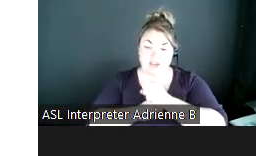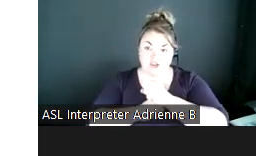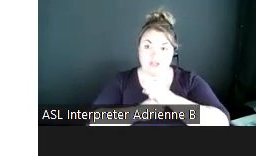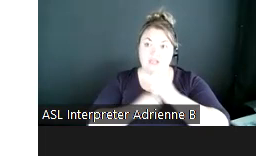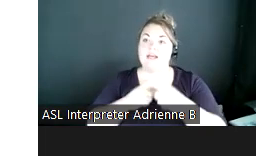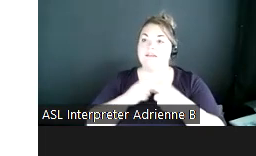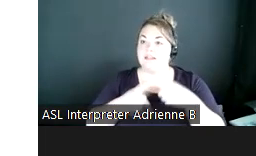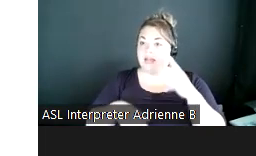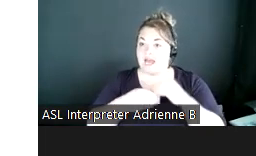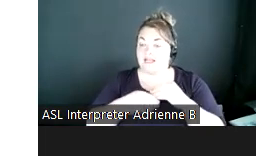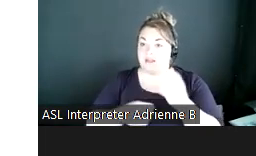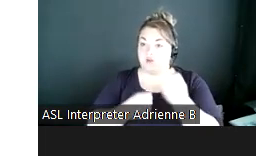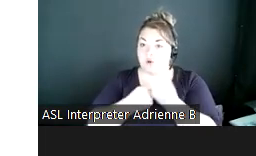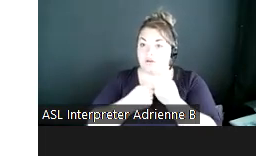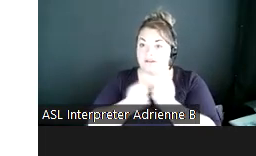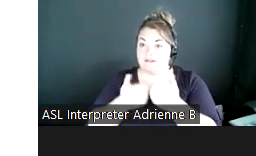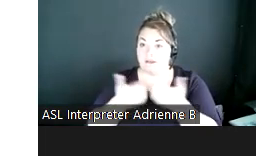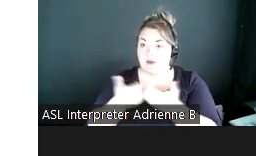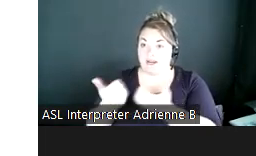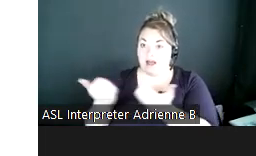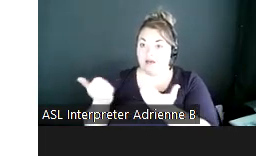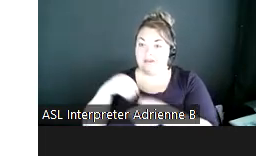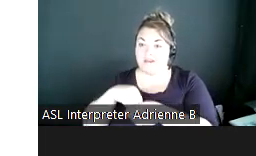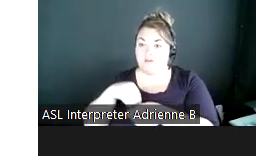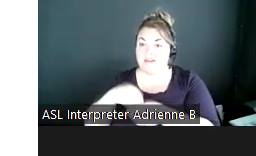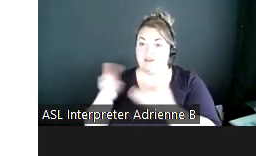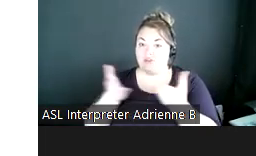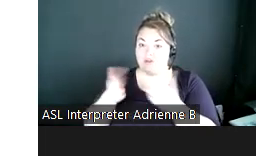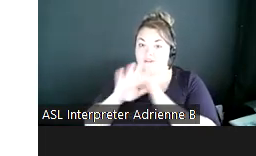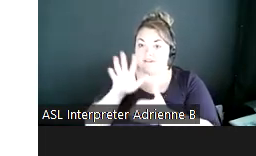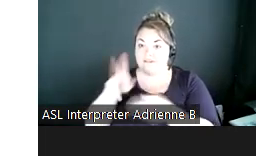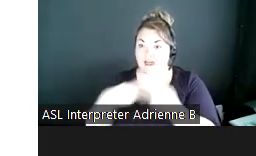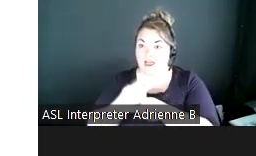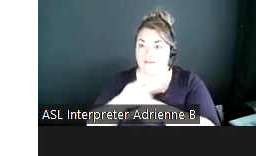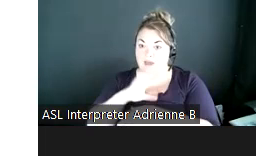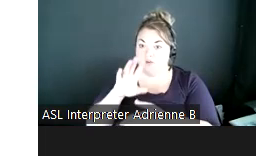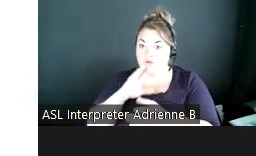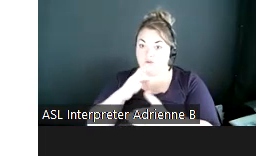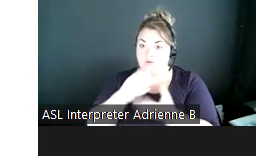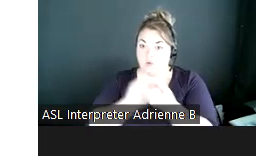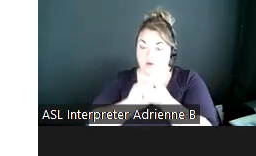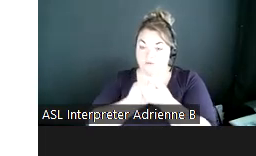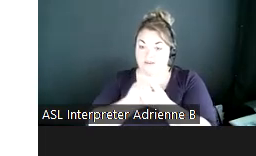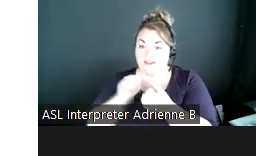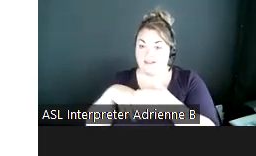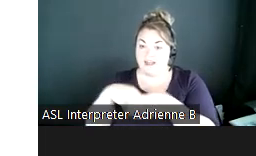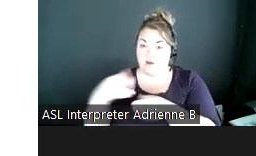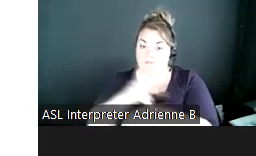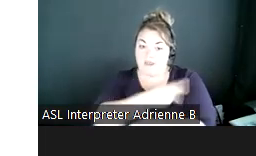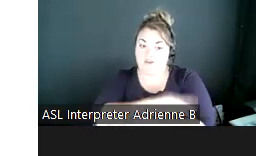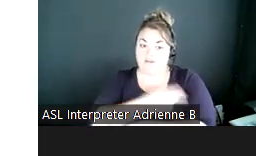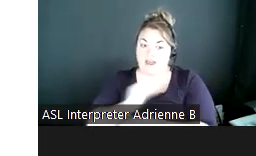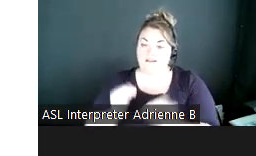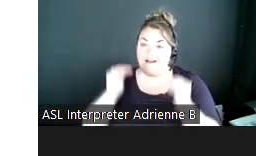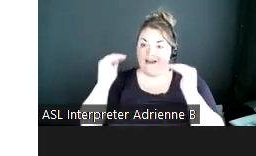the endorsements that are separated out into these service type endorsements, which includes outpatient and high intensity